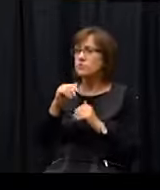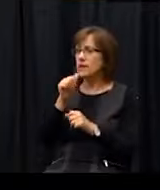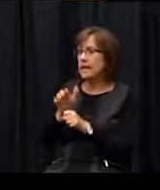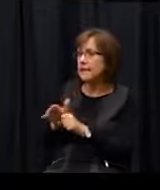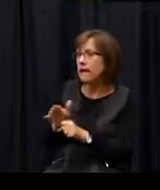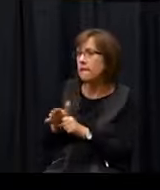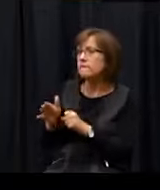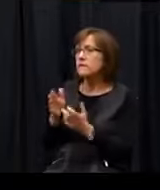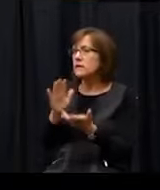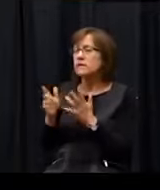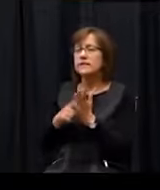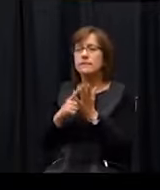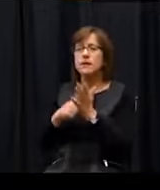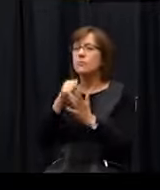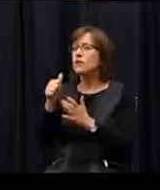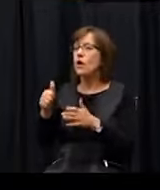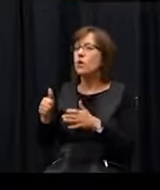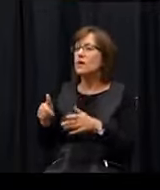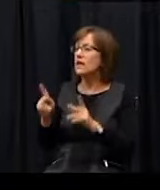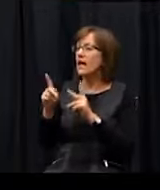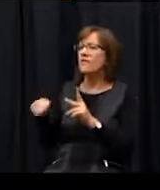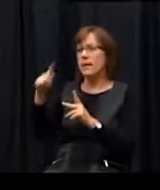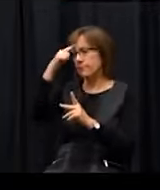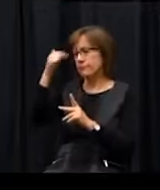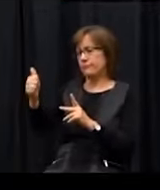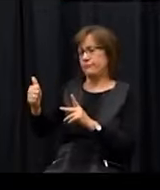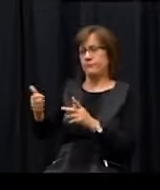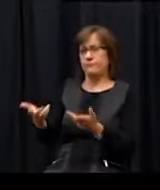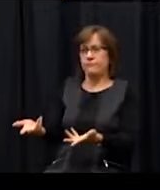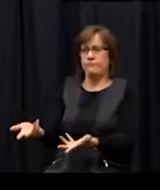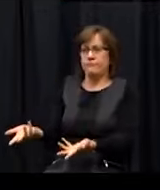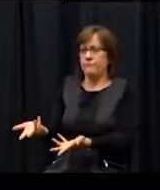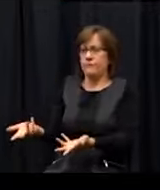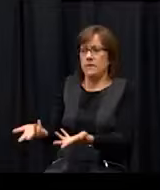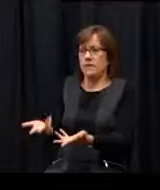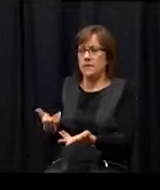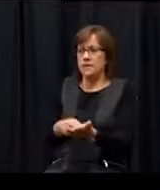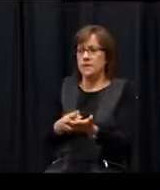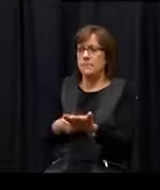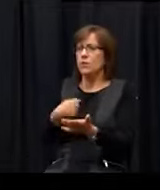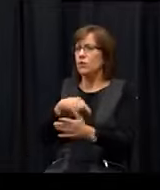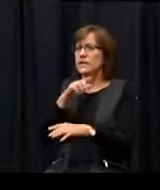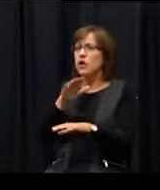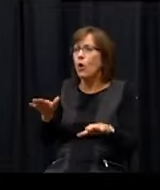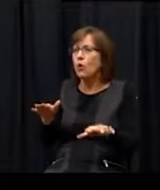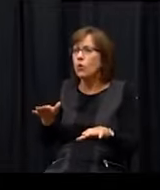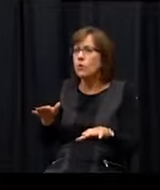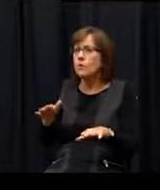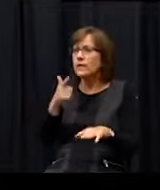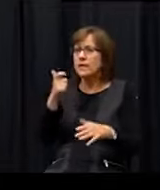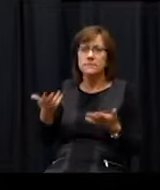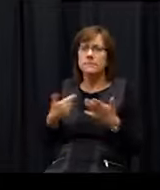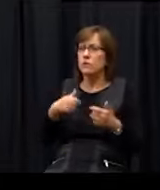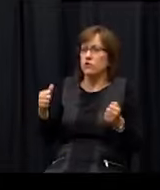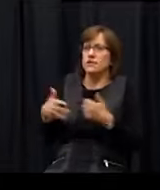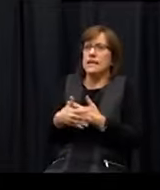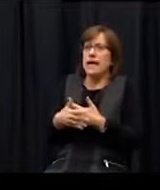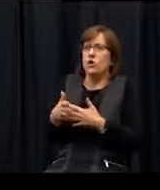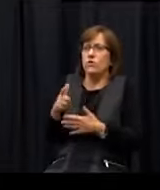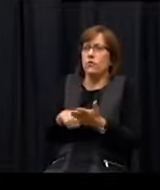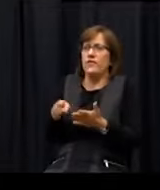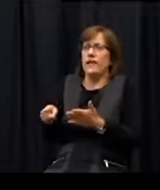don't let them have that space. Because sometimes we don't let have that space because we might be scared about what they